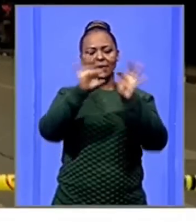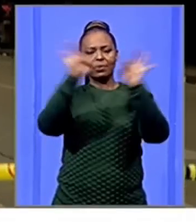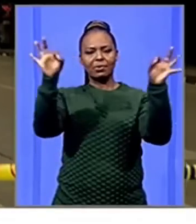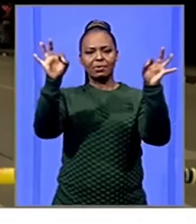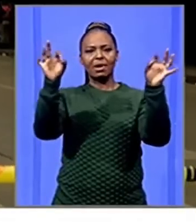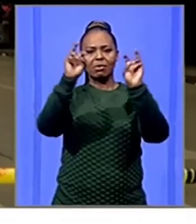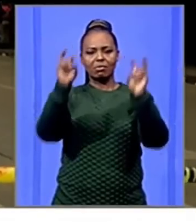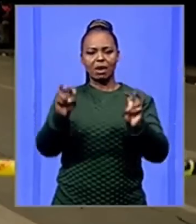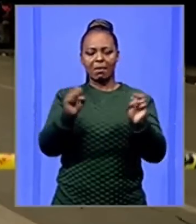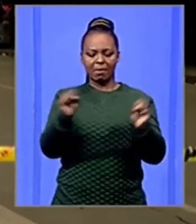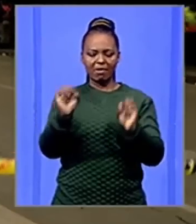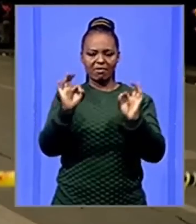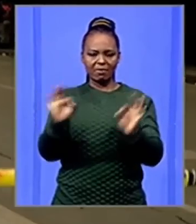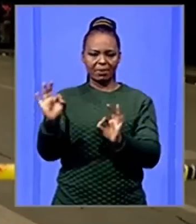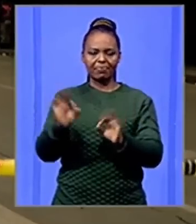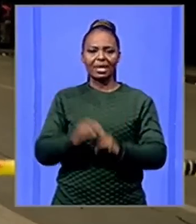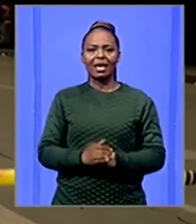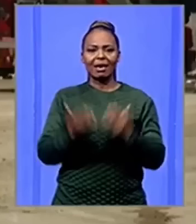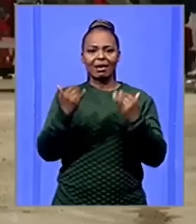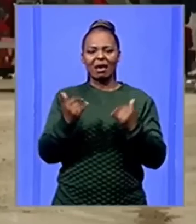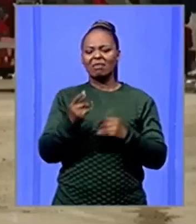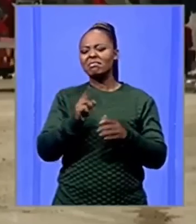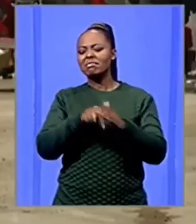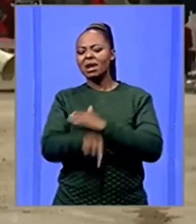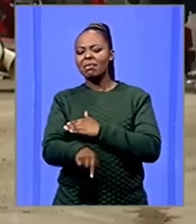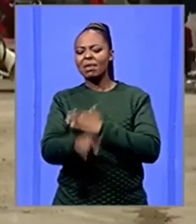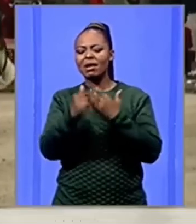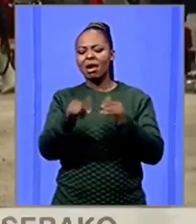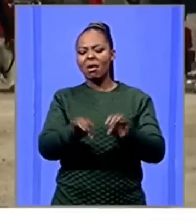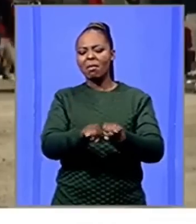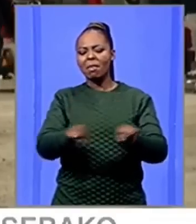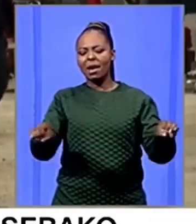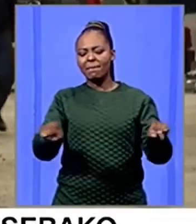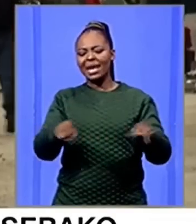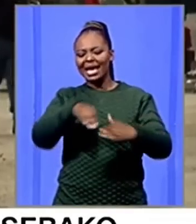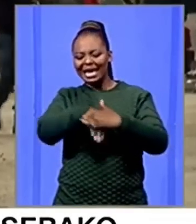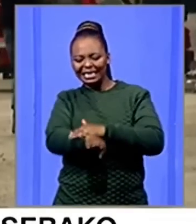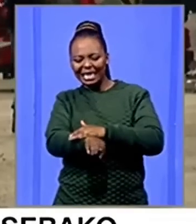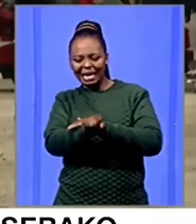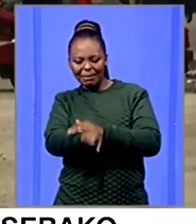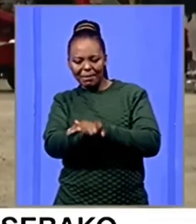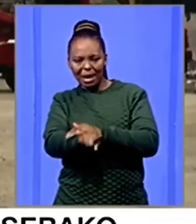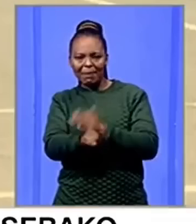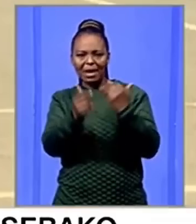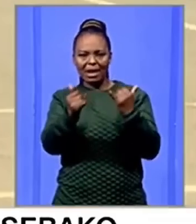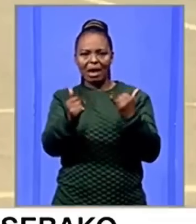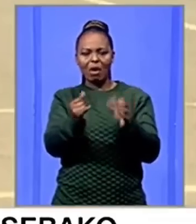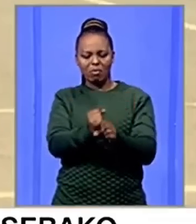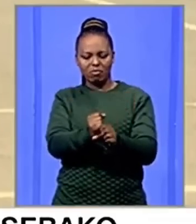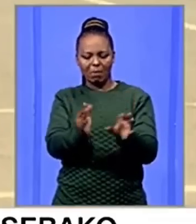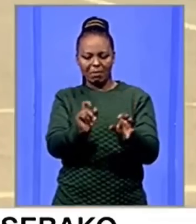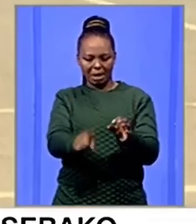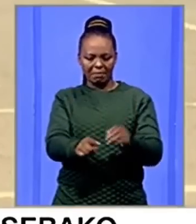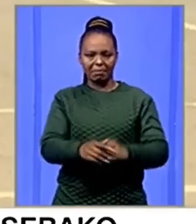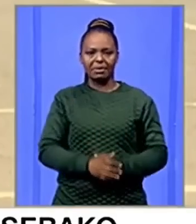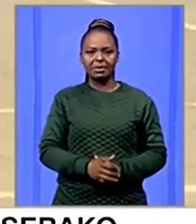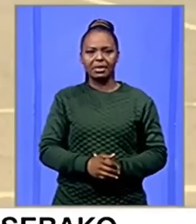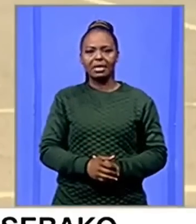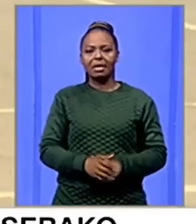tla go batlisisa bogolo jwa tshenyo ya dipeipi tsa tsona tse di kwa tlase ga lefatshe. Lefapha la badiri le lona le ne la bidiwa go tla go thusa